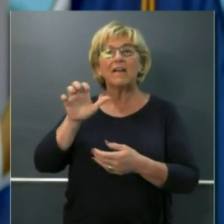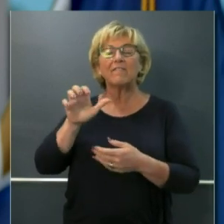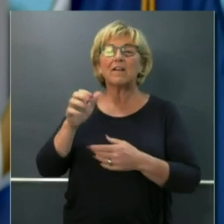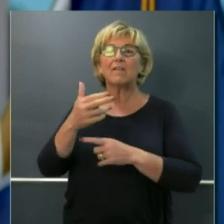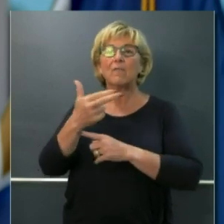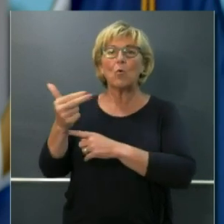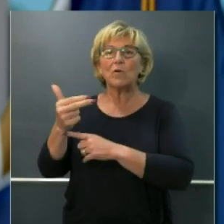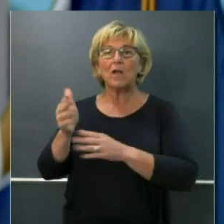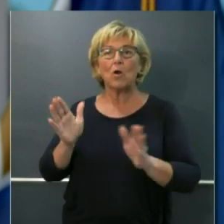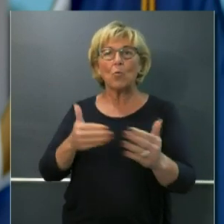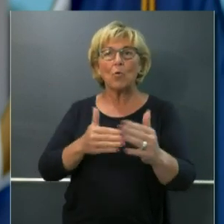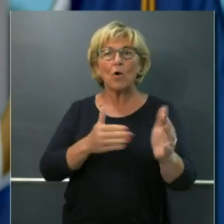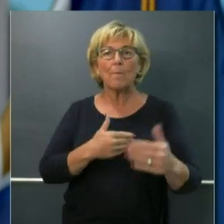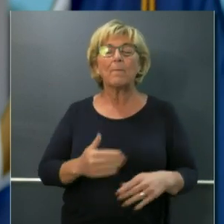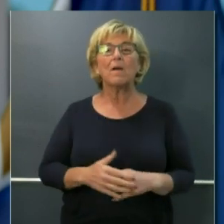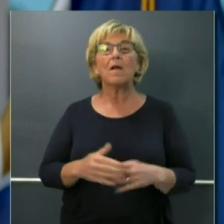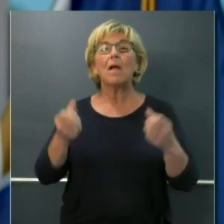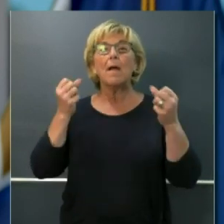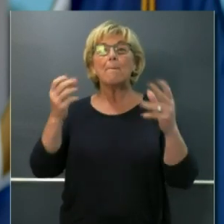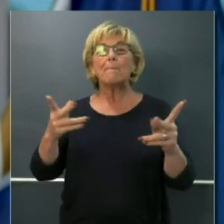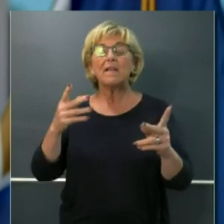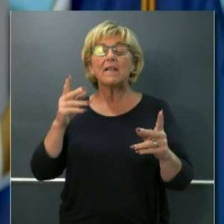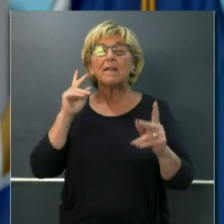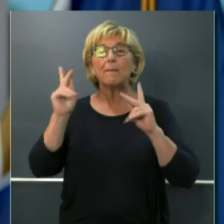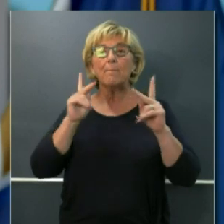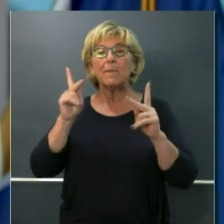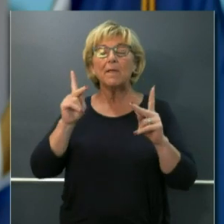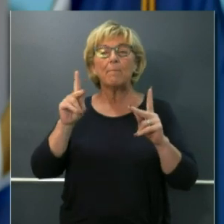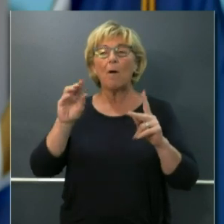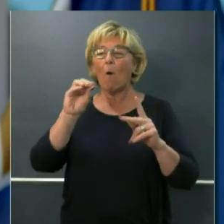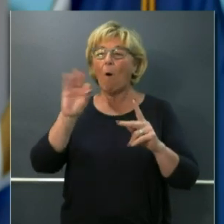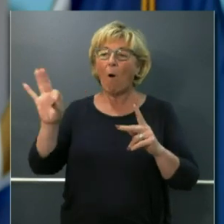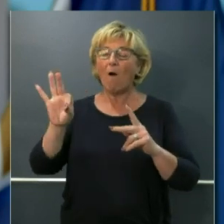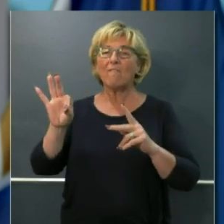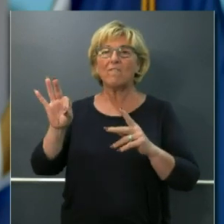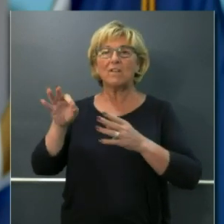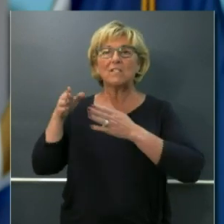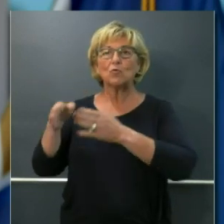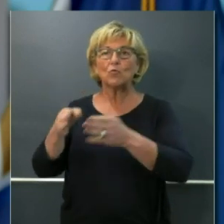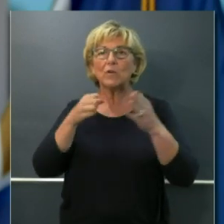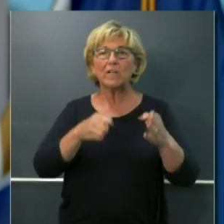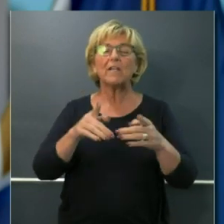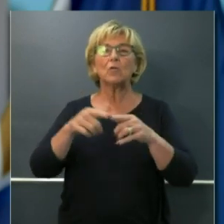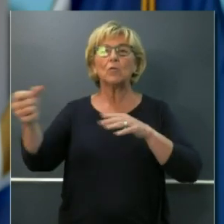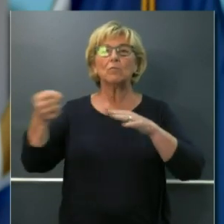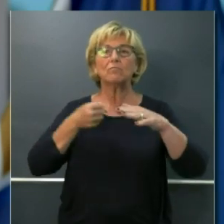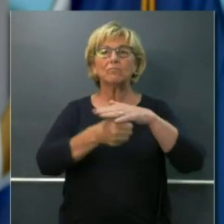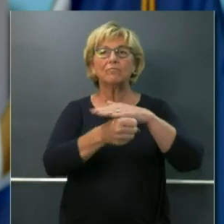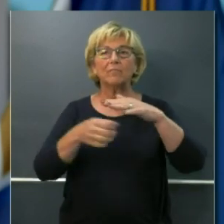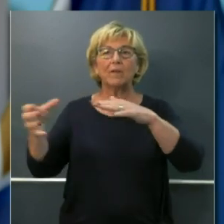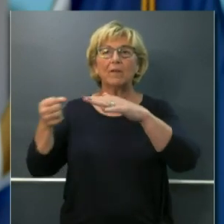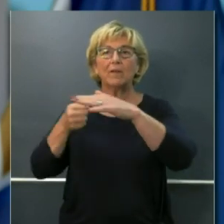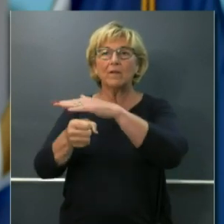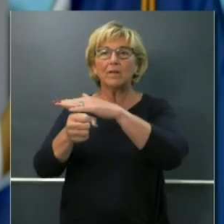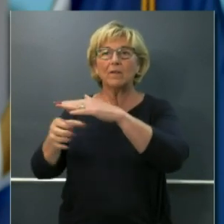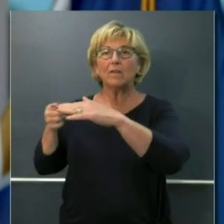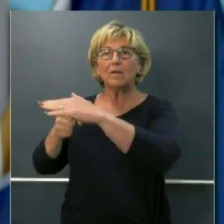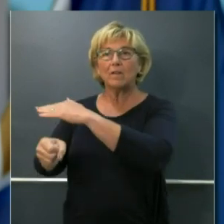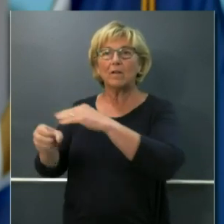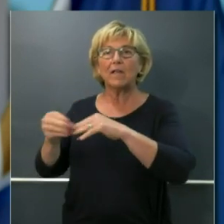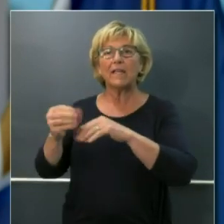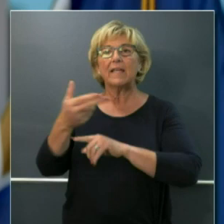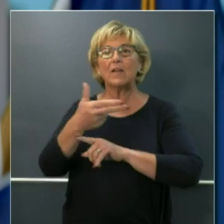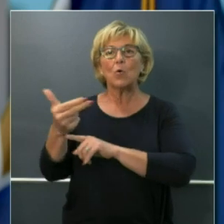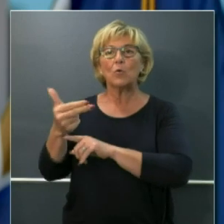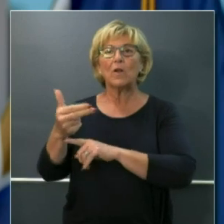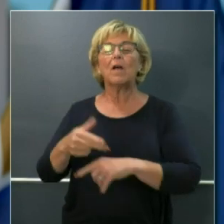thousands of individuals off the streets, out of congregate shelters, into these isolated units, support on site, particularly 3